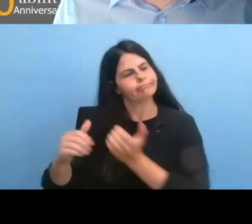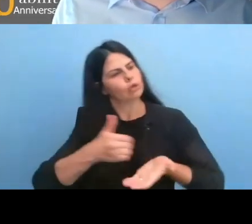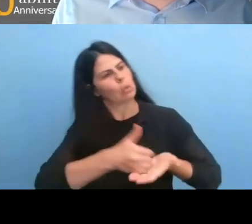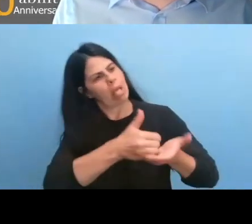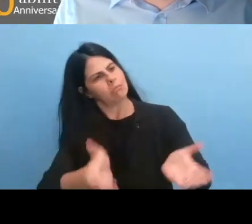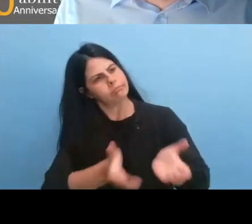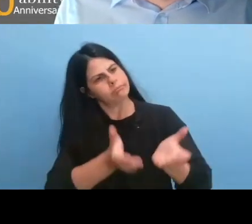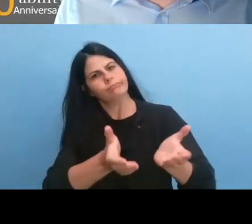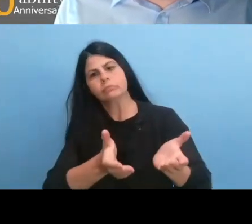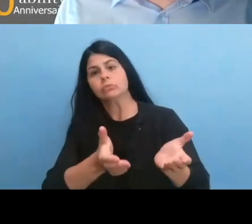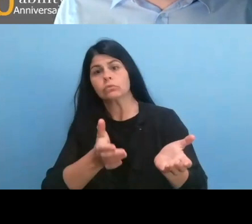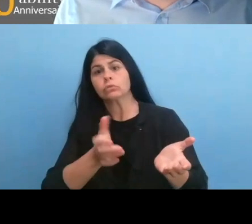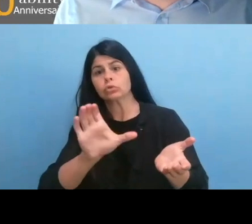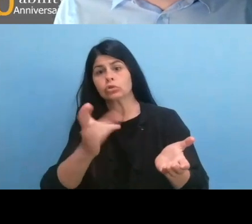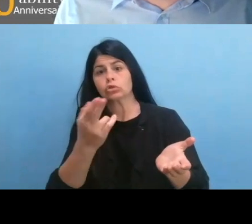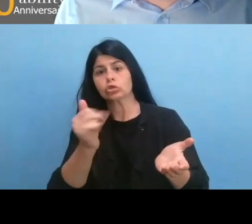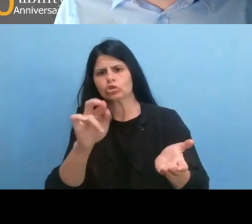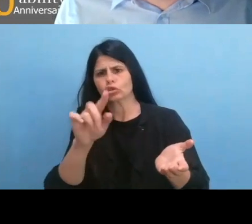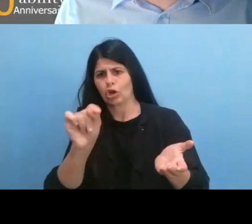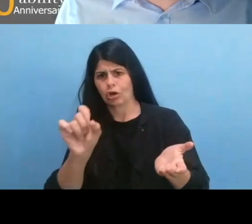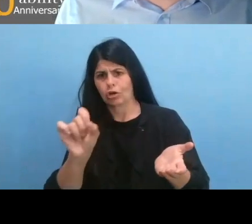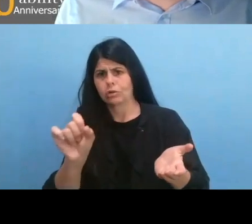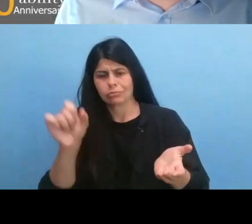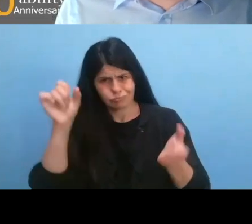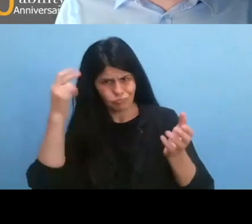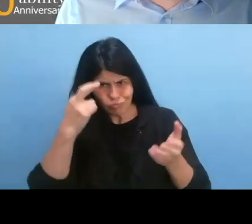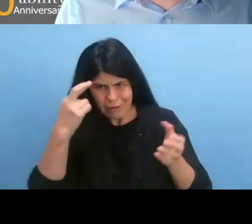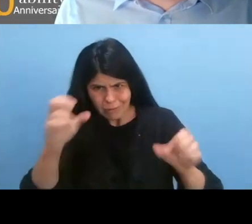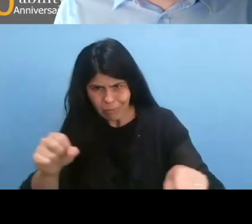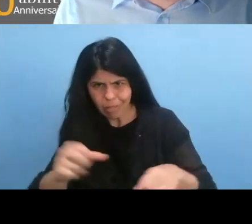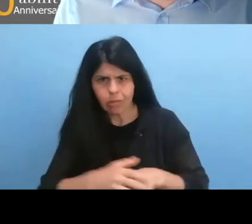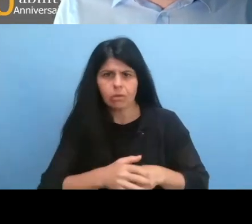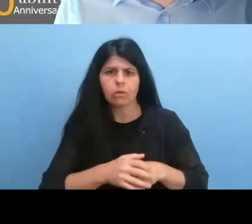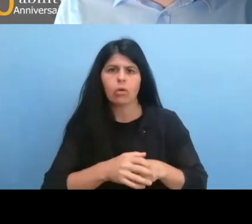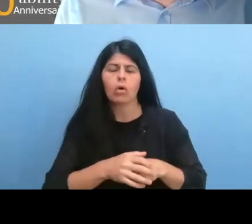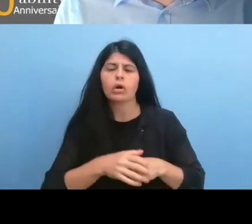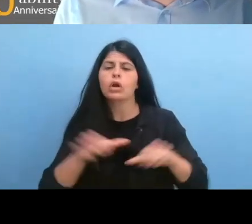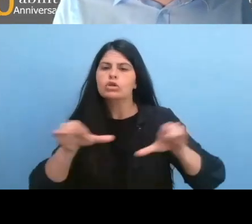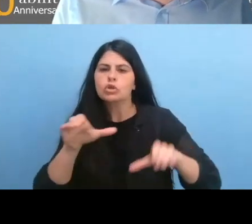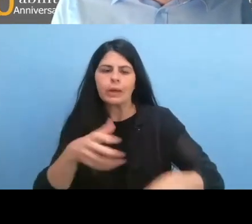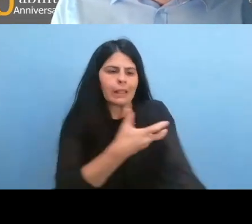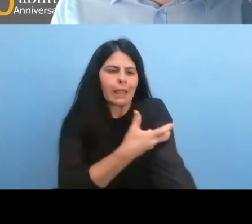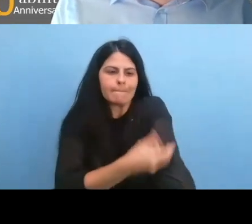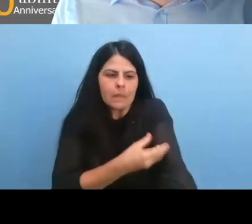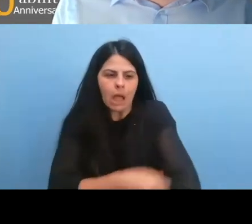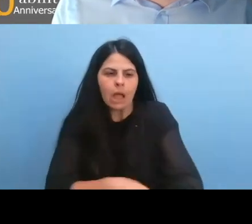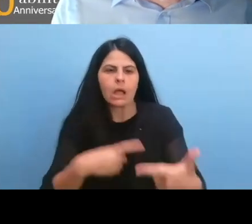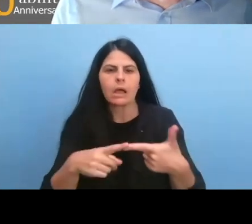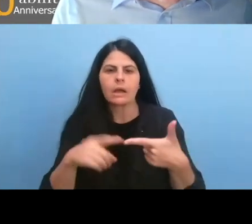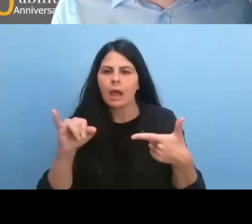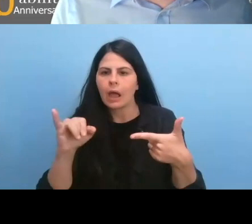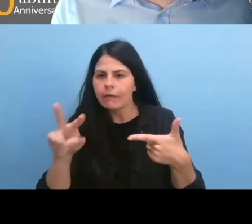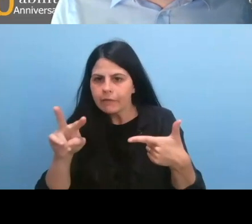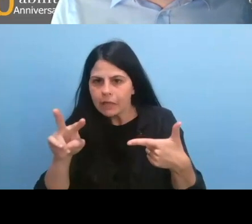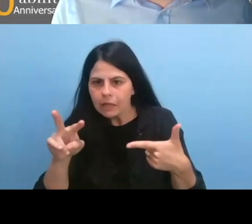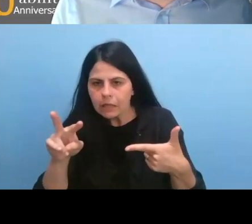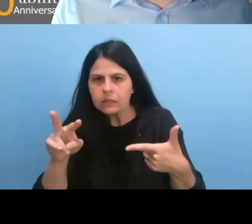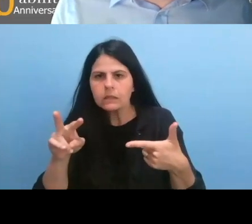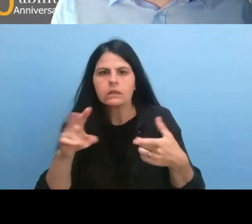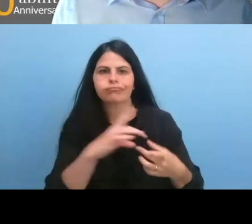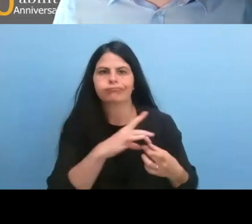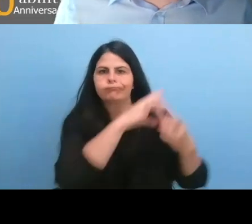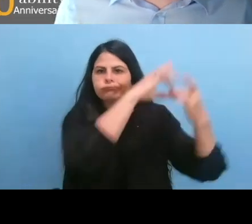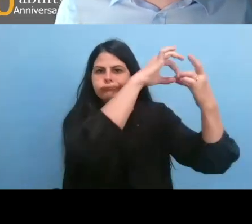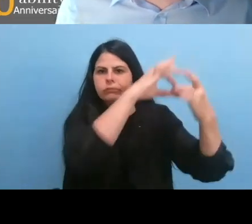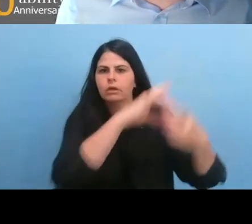reasonable accommodation. Administering things like drawing blood, running IVs, vaccines, you can